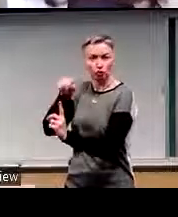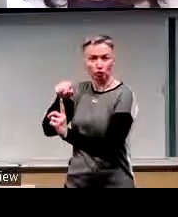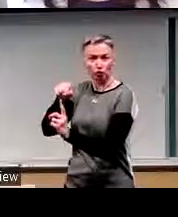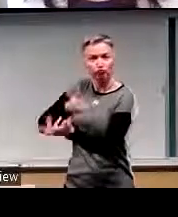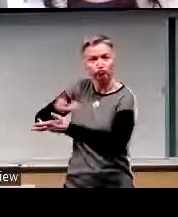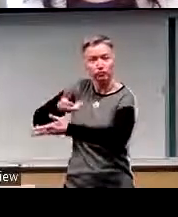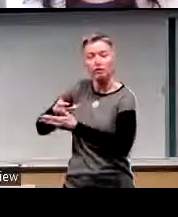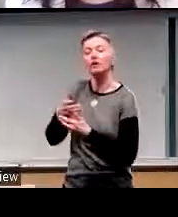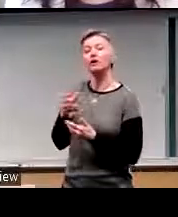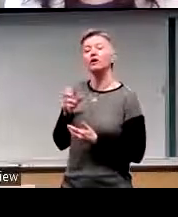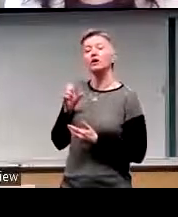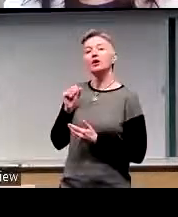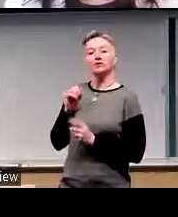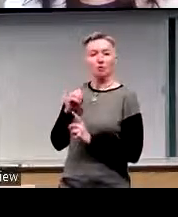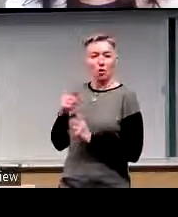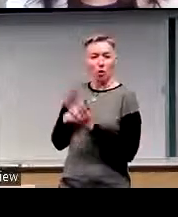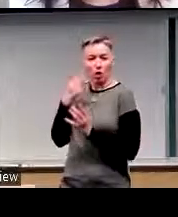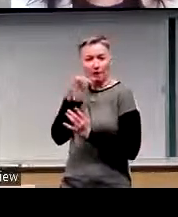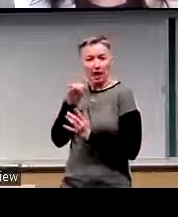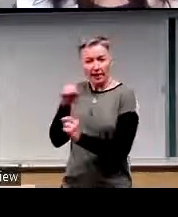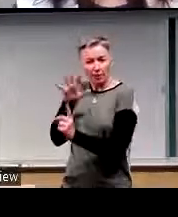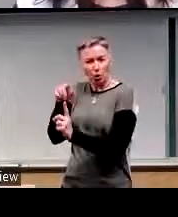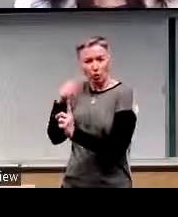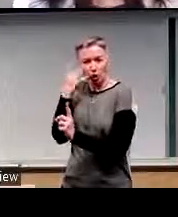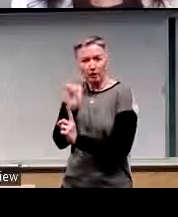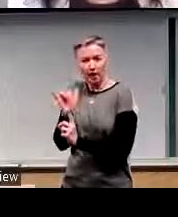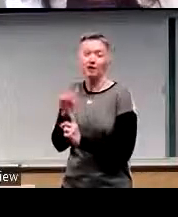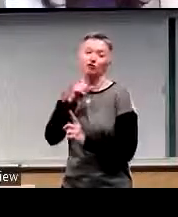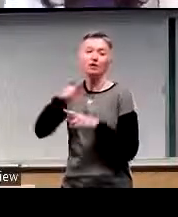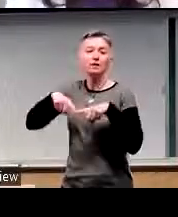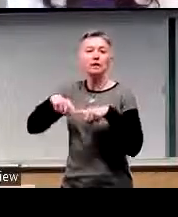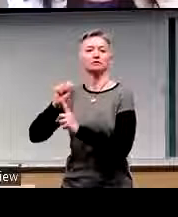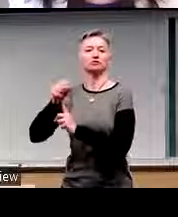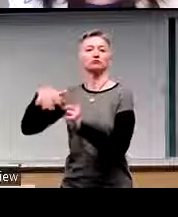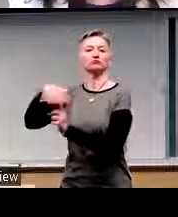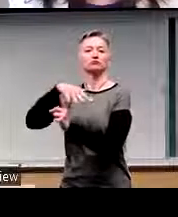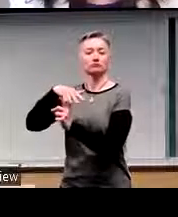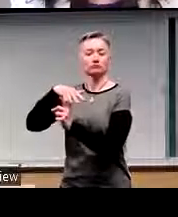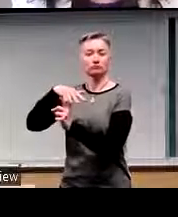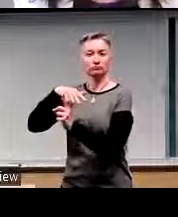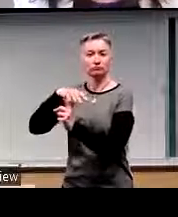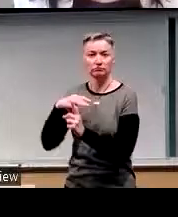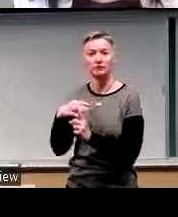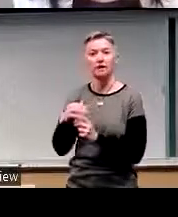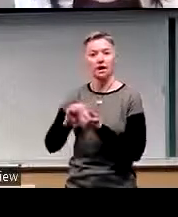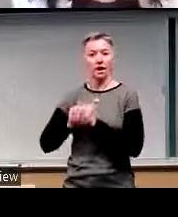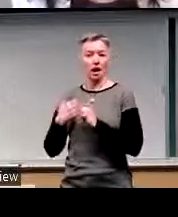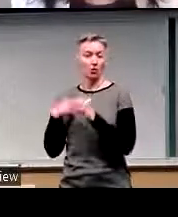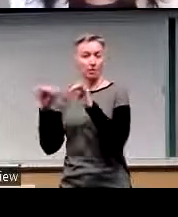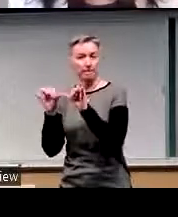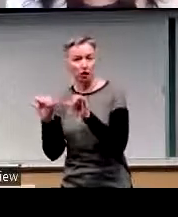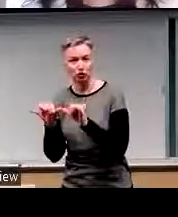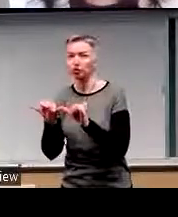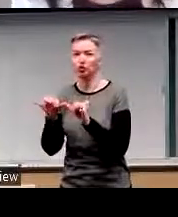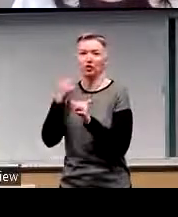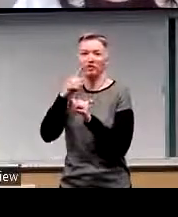the nuances of that exposure depend on the study and how social engagement is measured in any